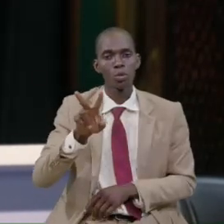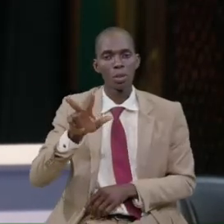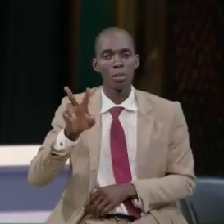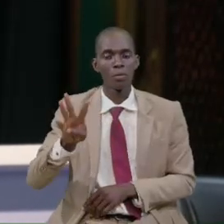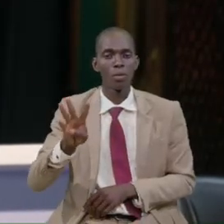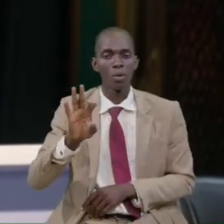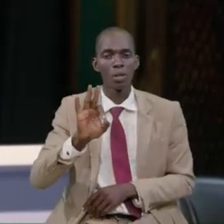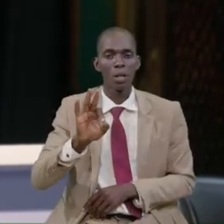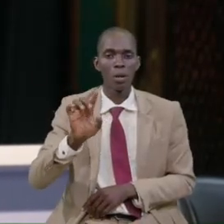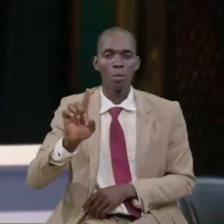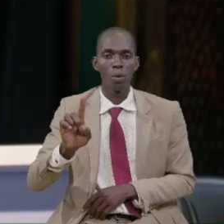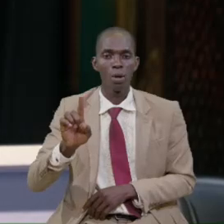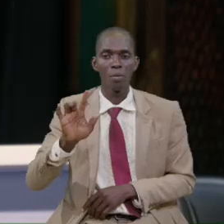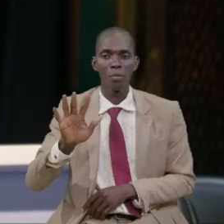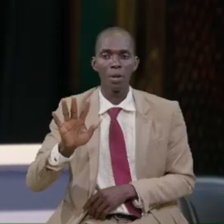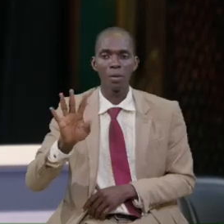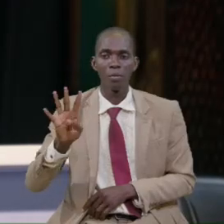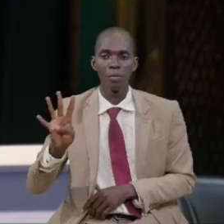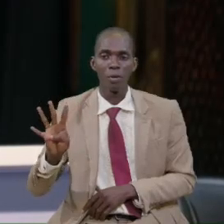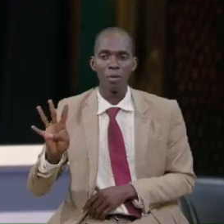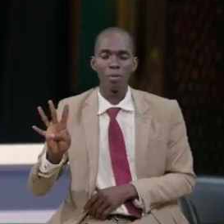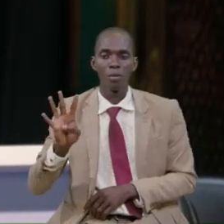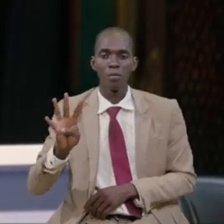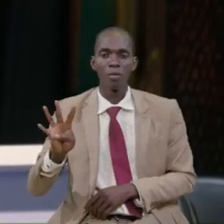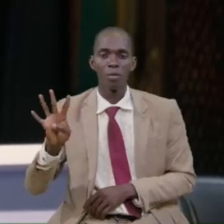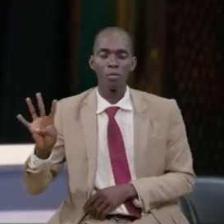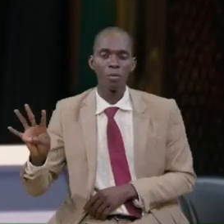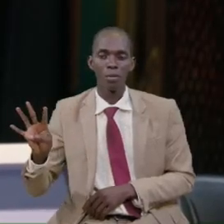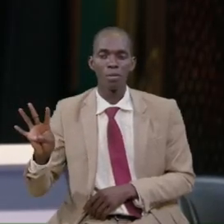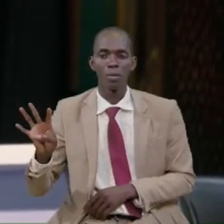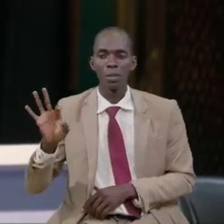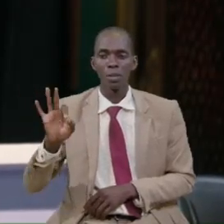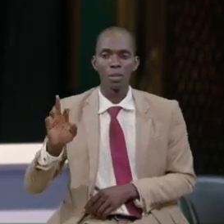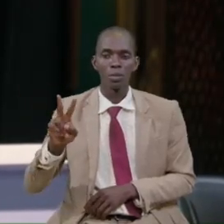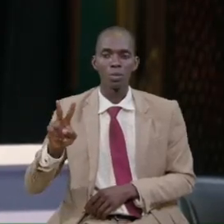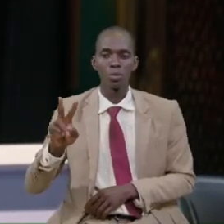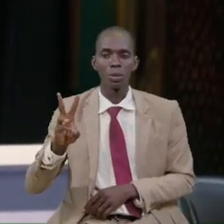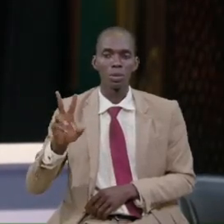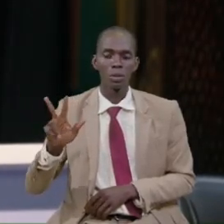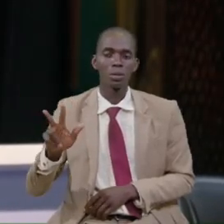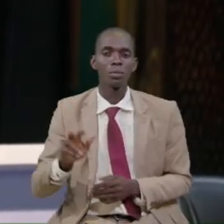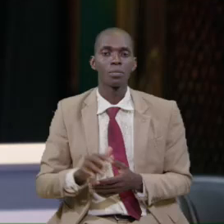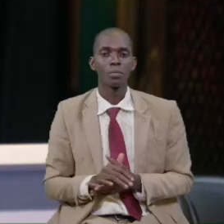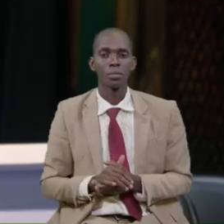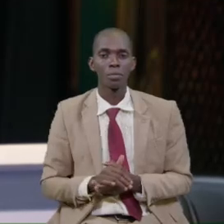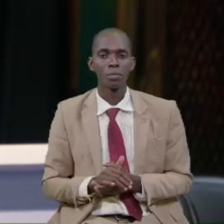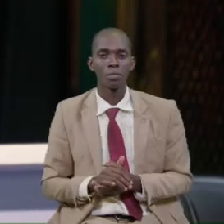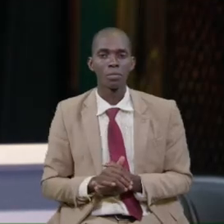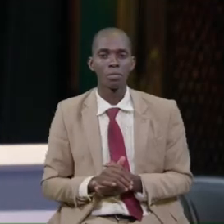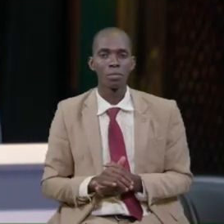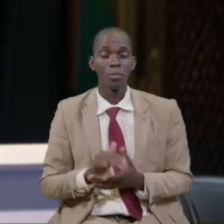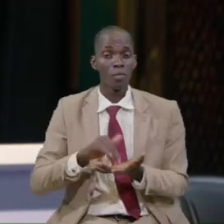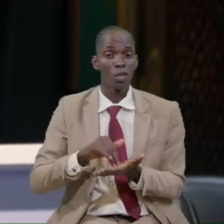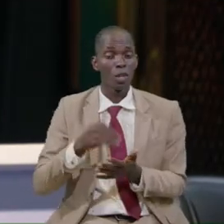54 44 92 63 again